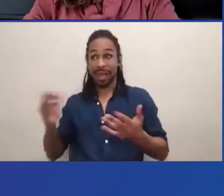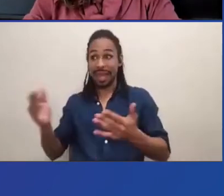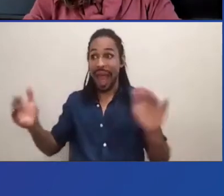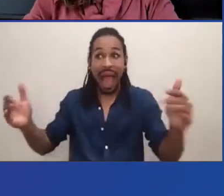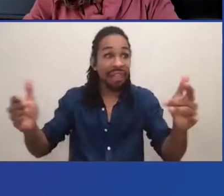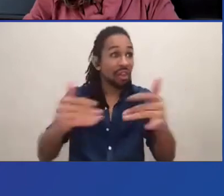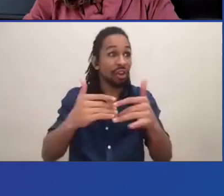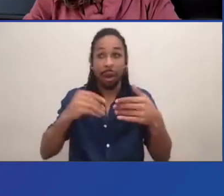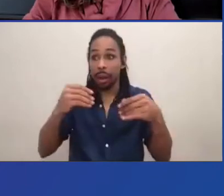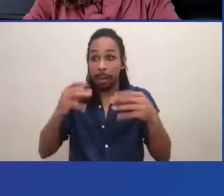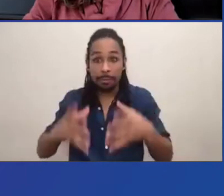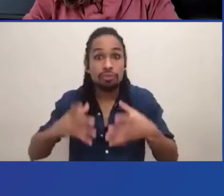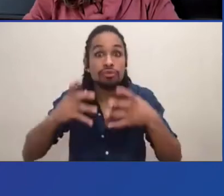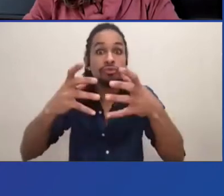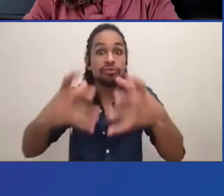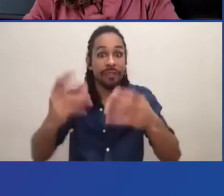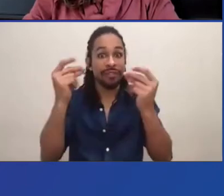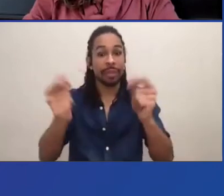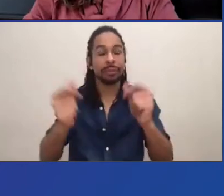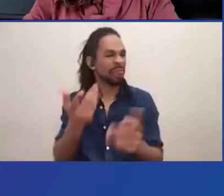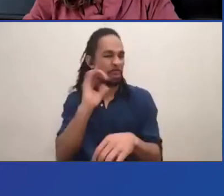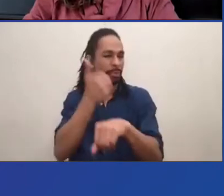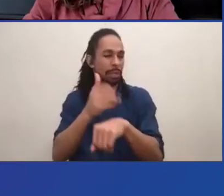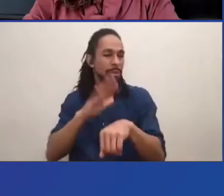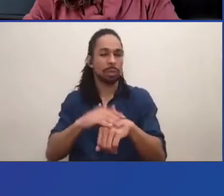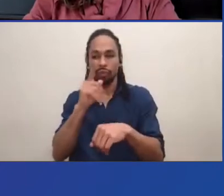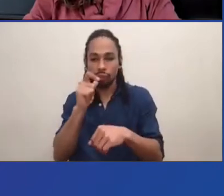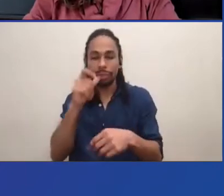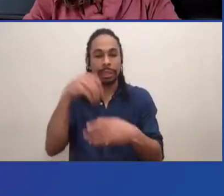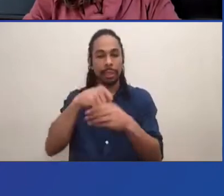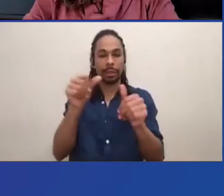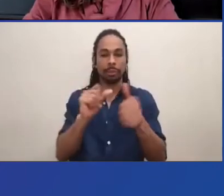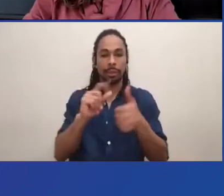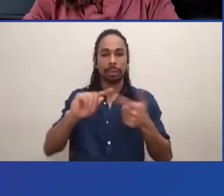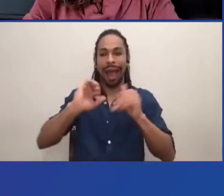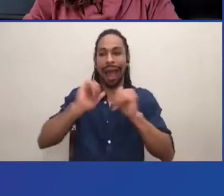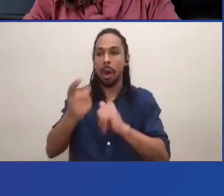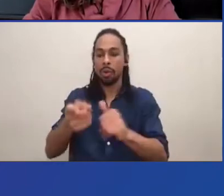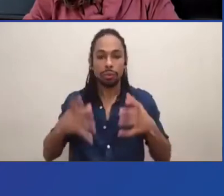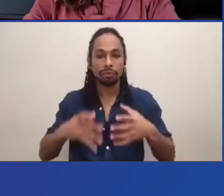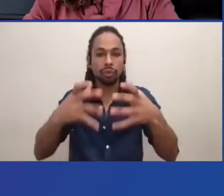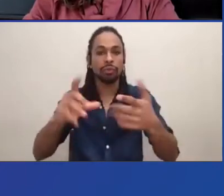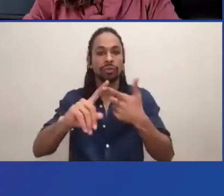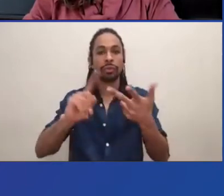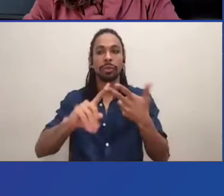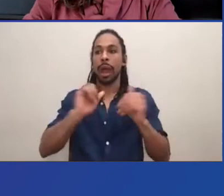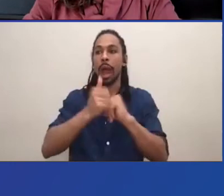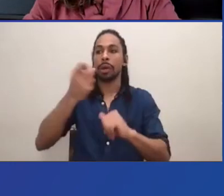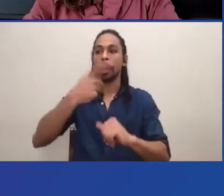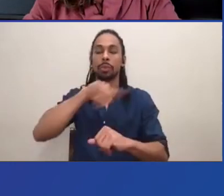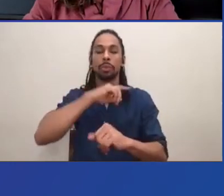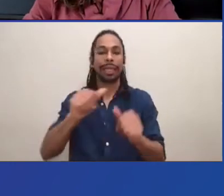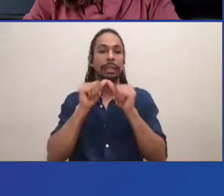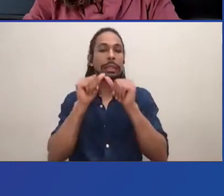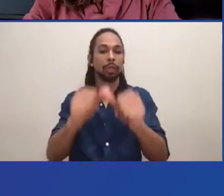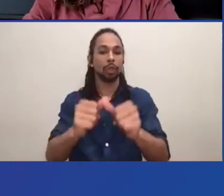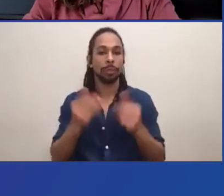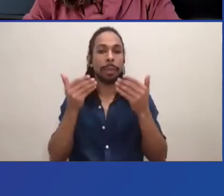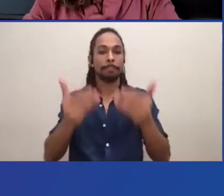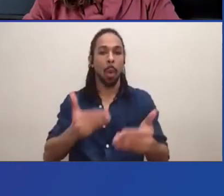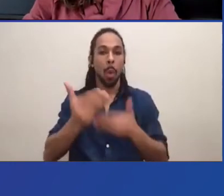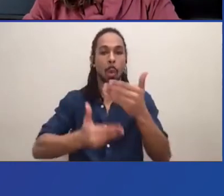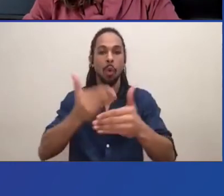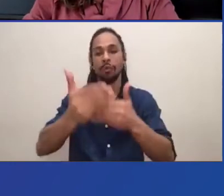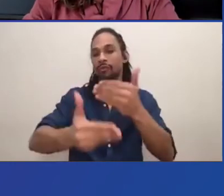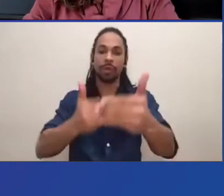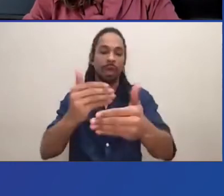of who is in the space, how are y'all moving, and how can we continue to be in motion and